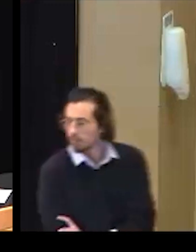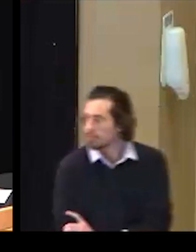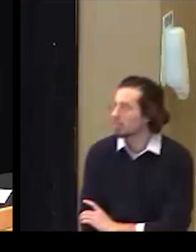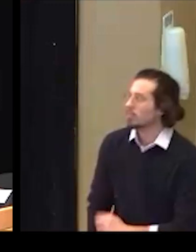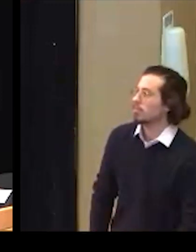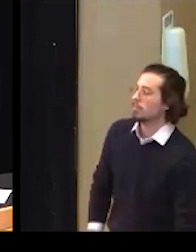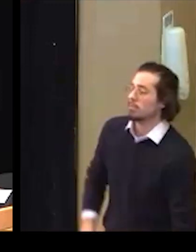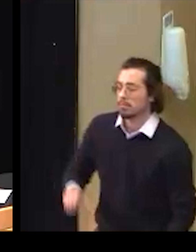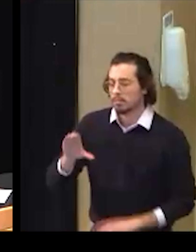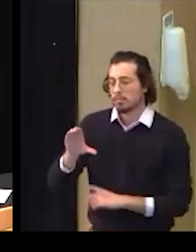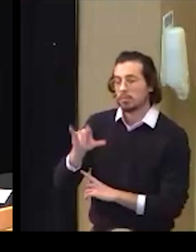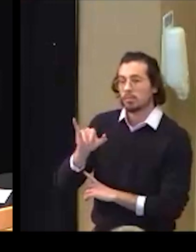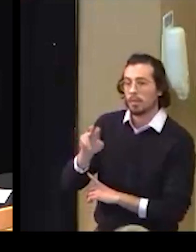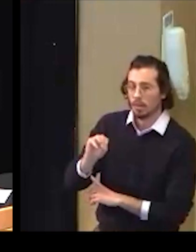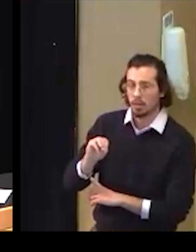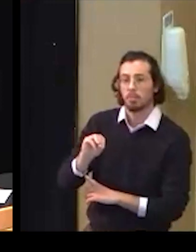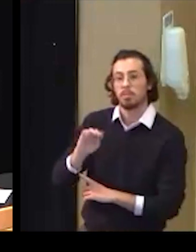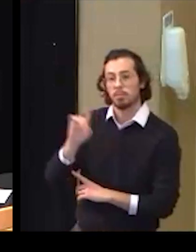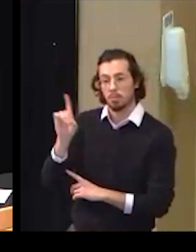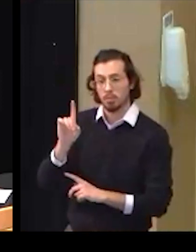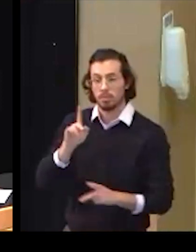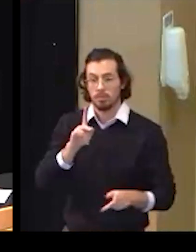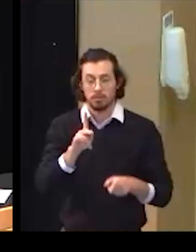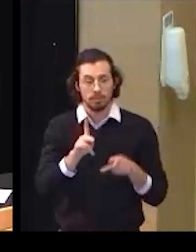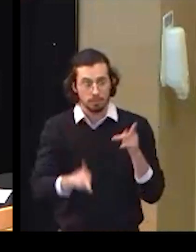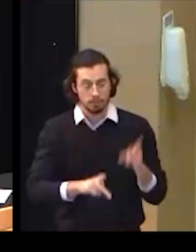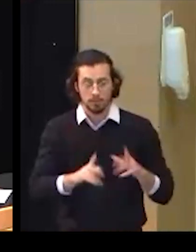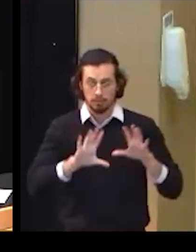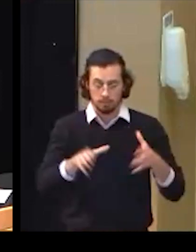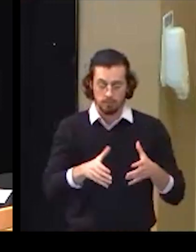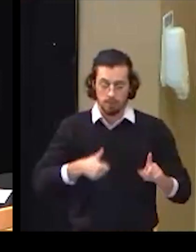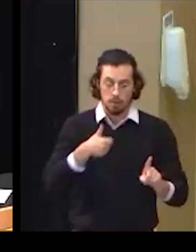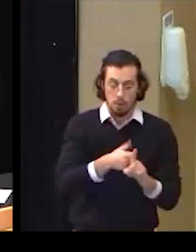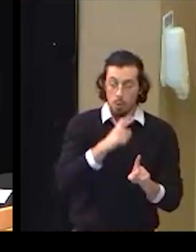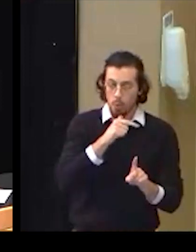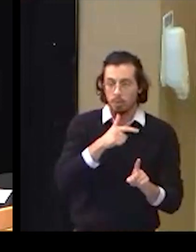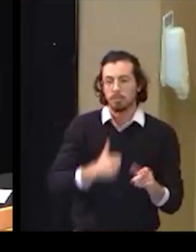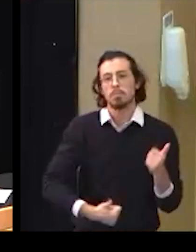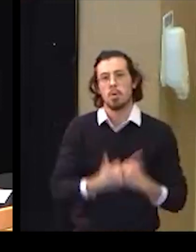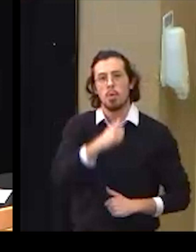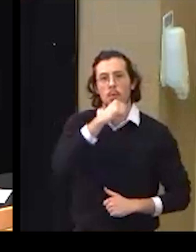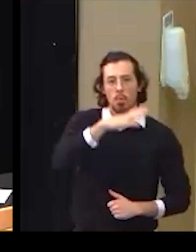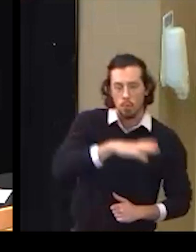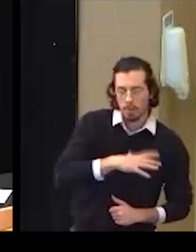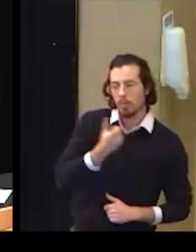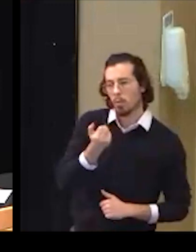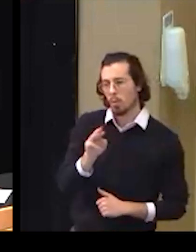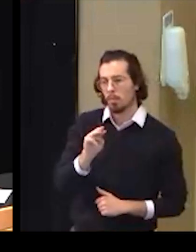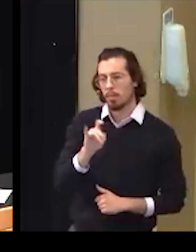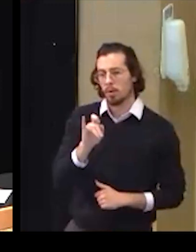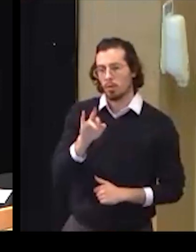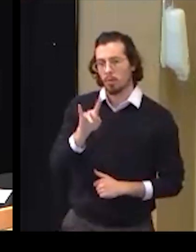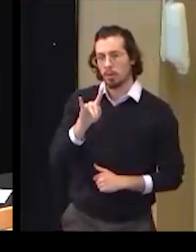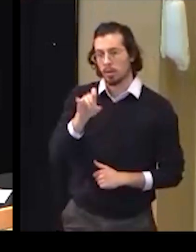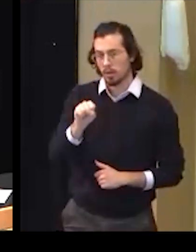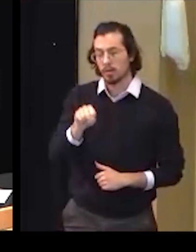policies were disproportionately impactful on women or minorities, for example. And this is something that shouldn't be